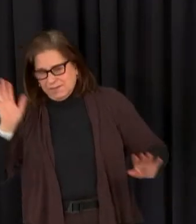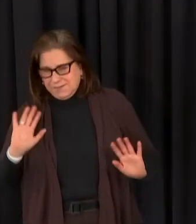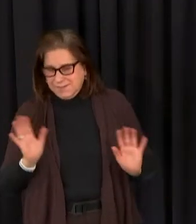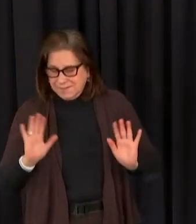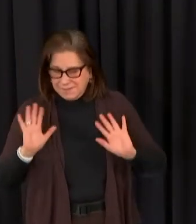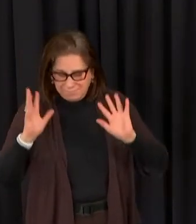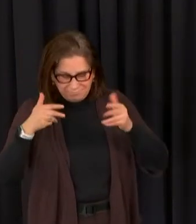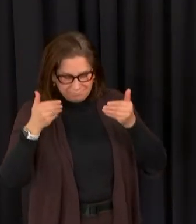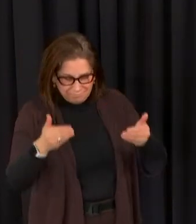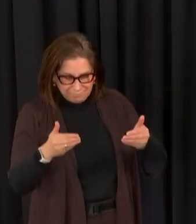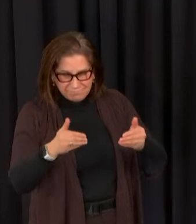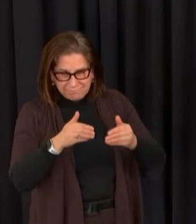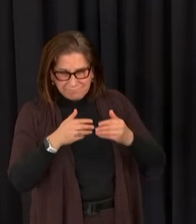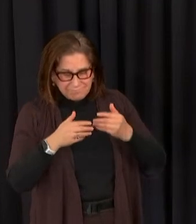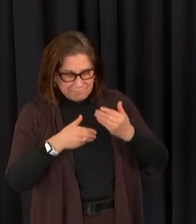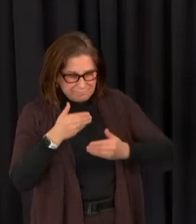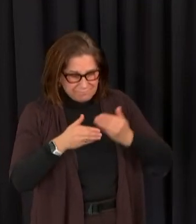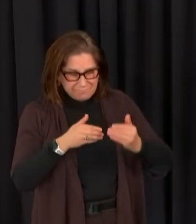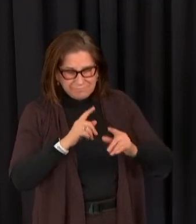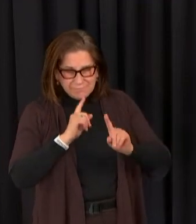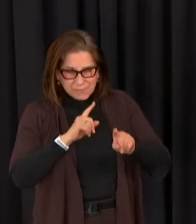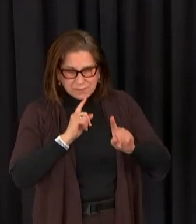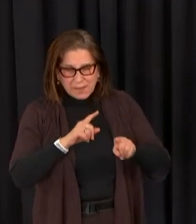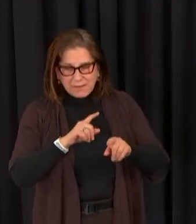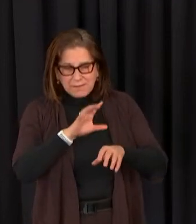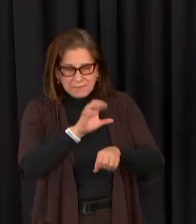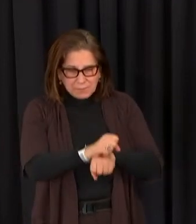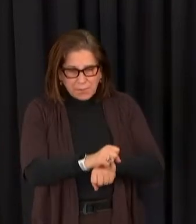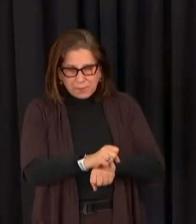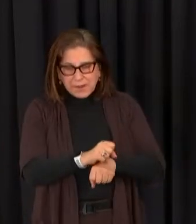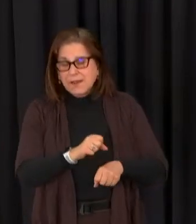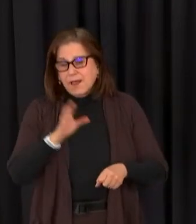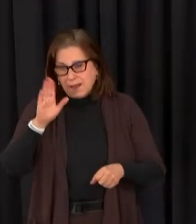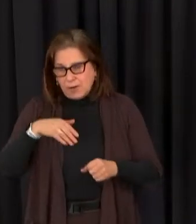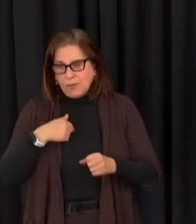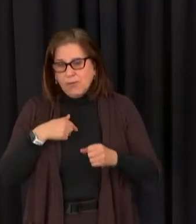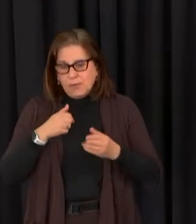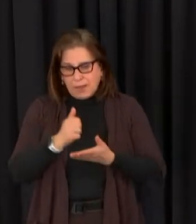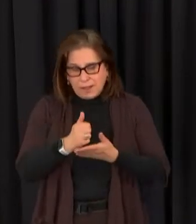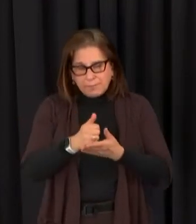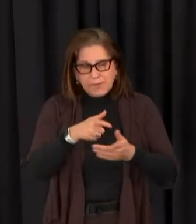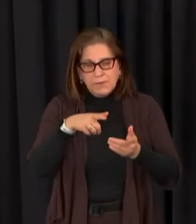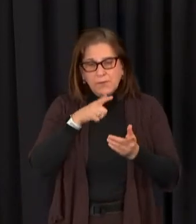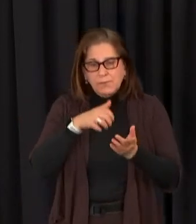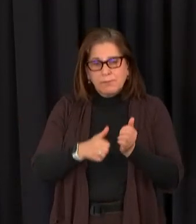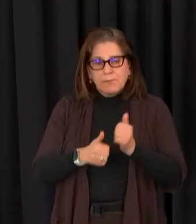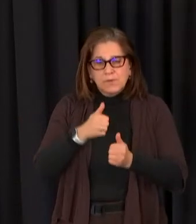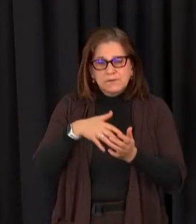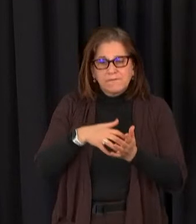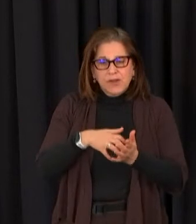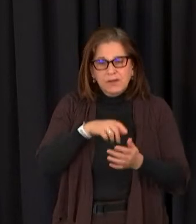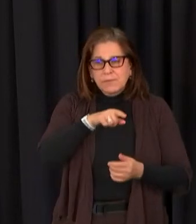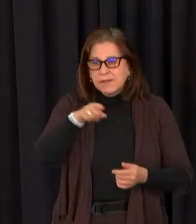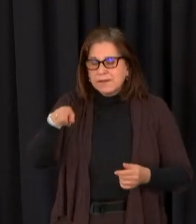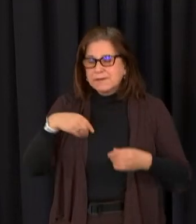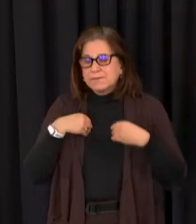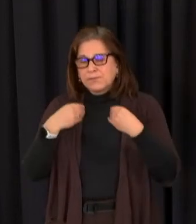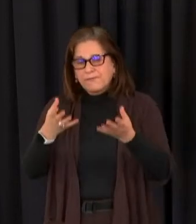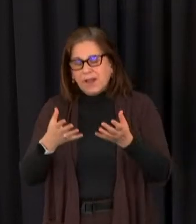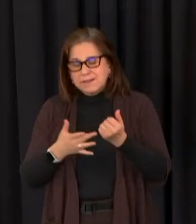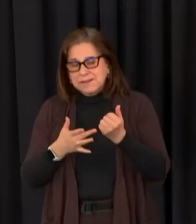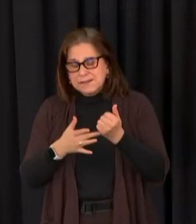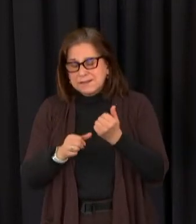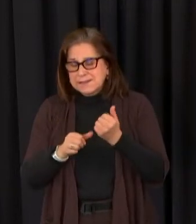on more vulnerable communities and focusing on people who need more tech assistance or